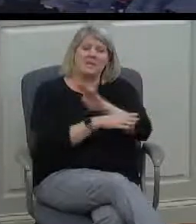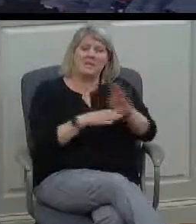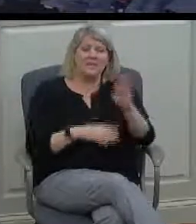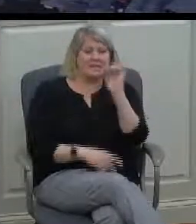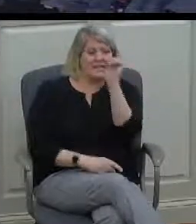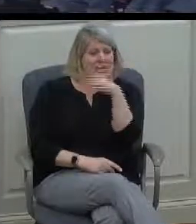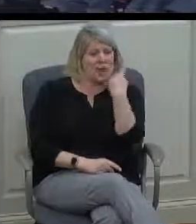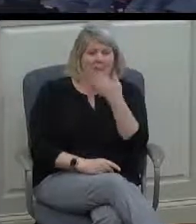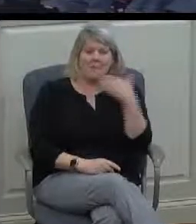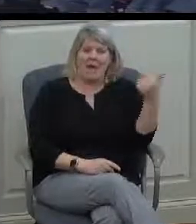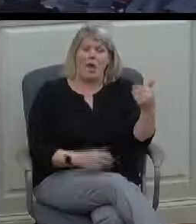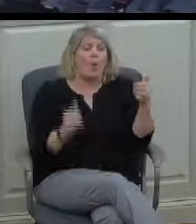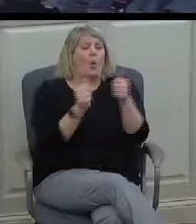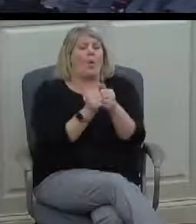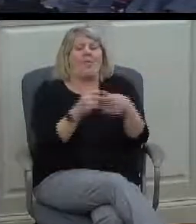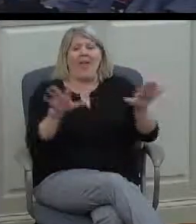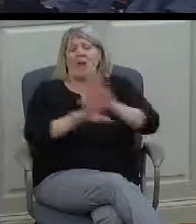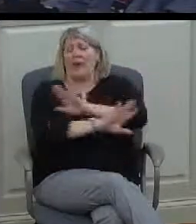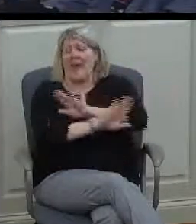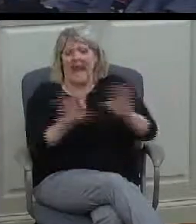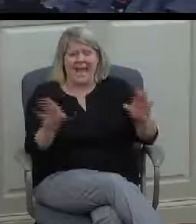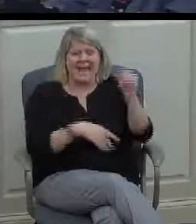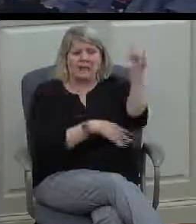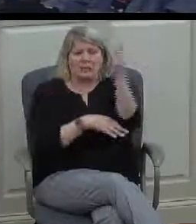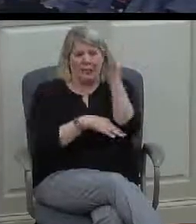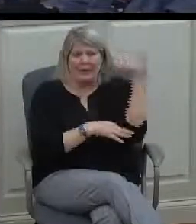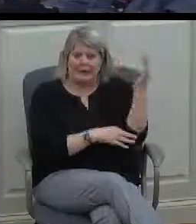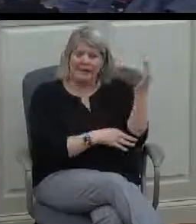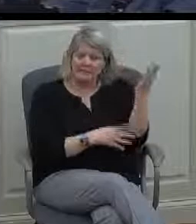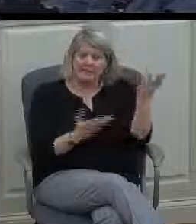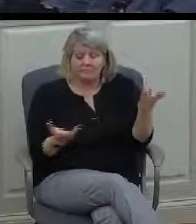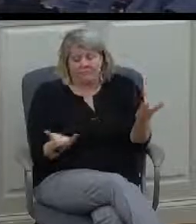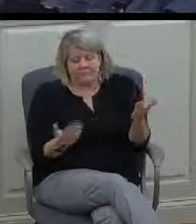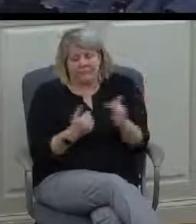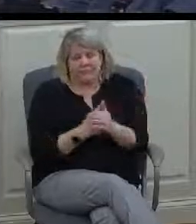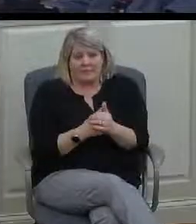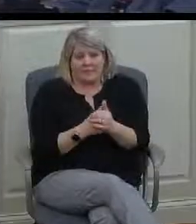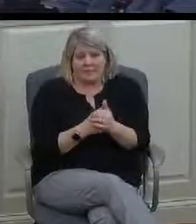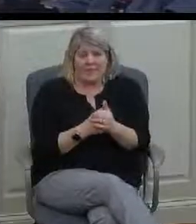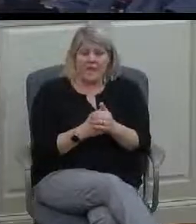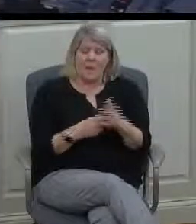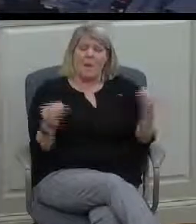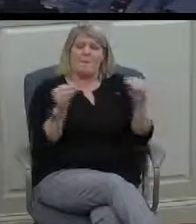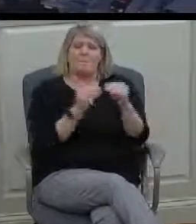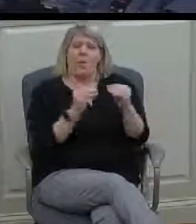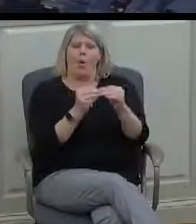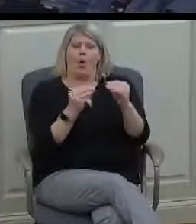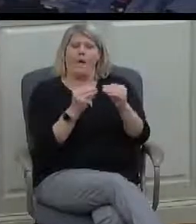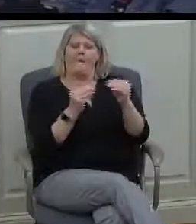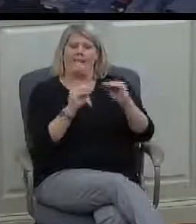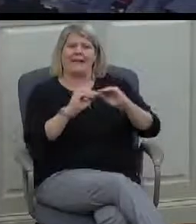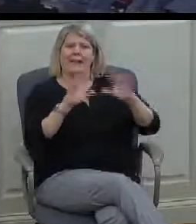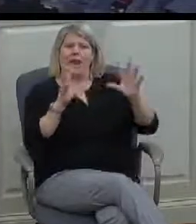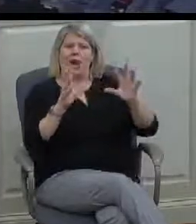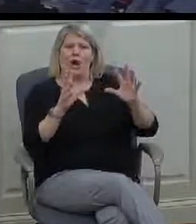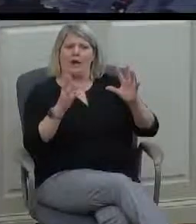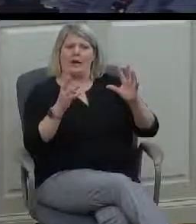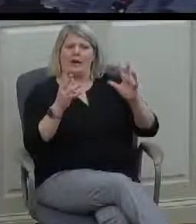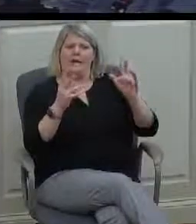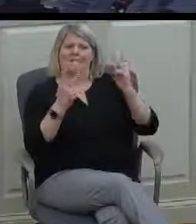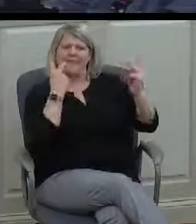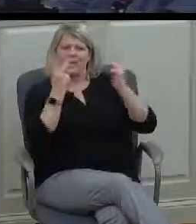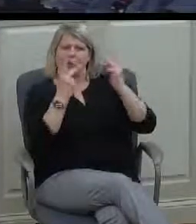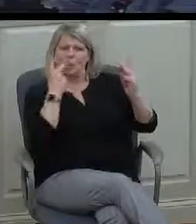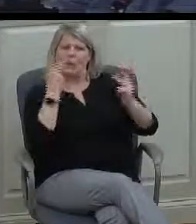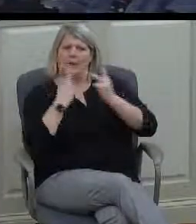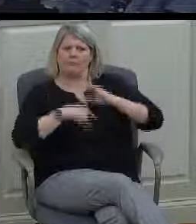mean, beautiful. They've redone, so, you know, they're visually pleasing in and of themselves. So what's your thought on